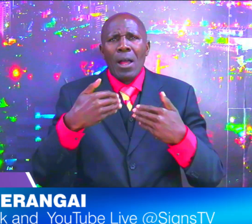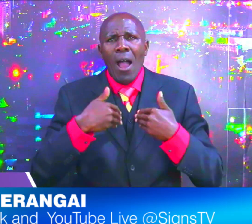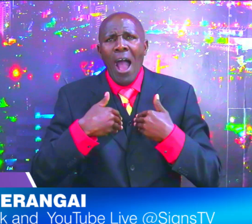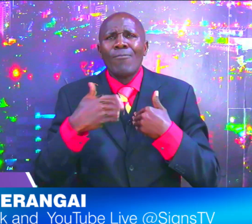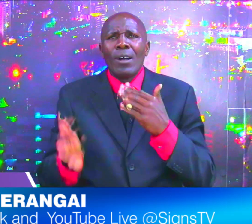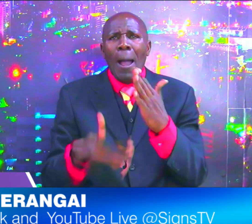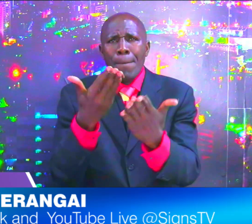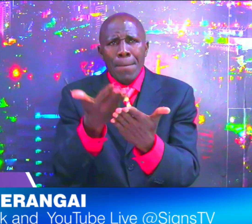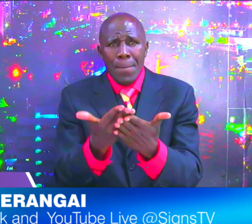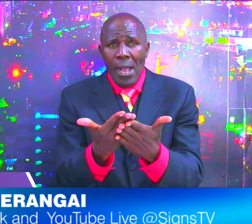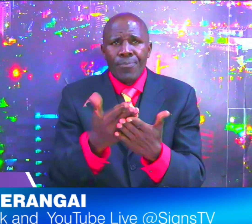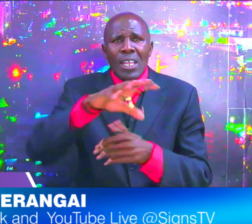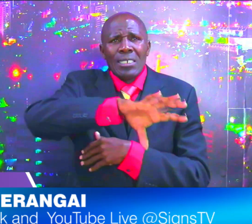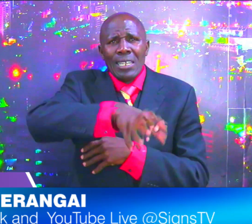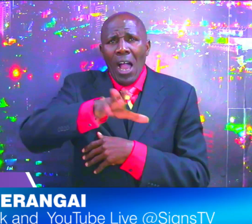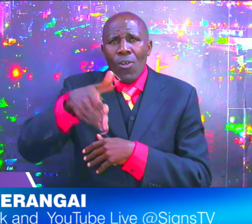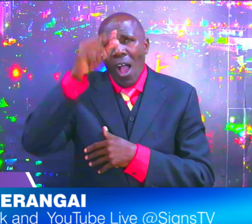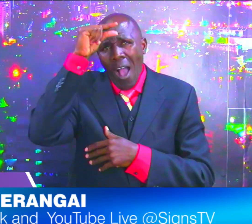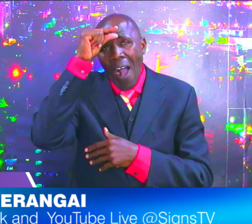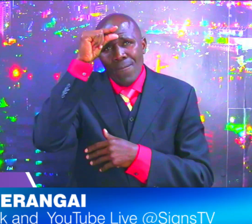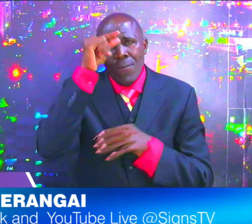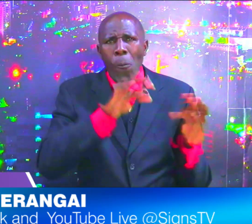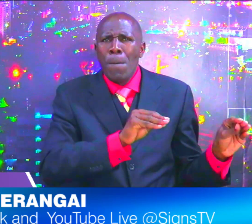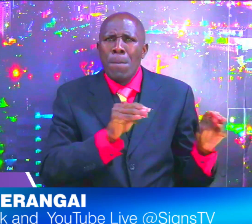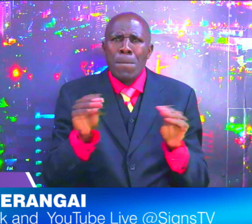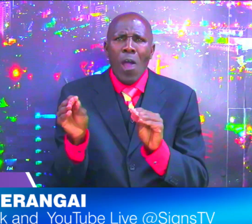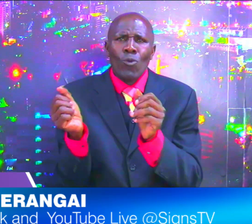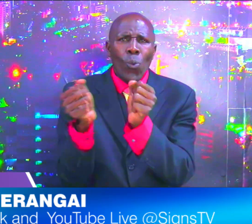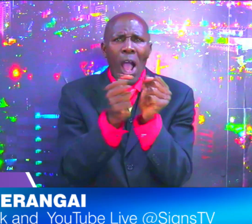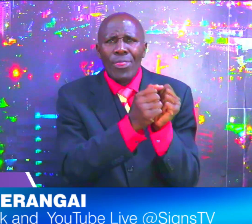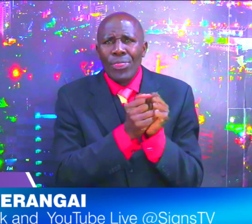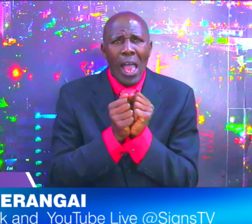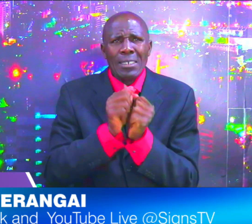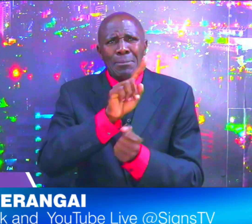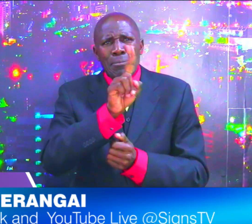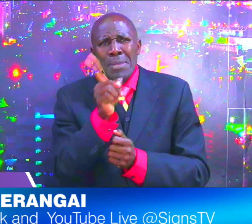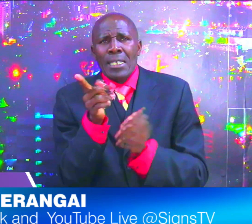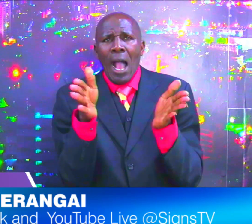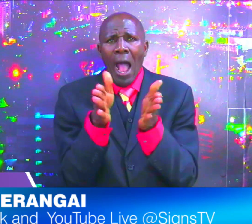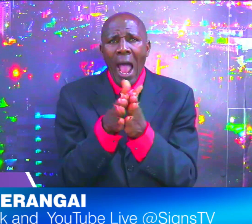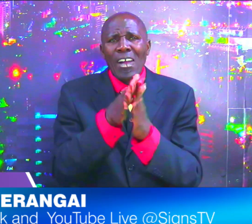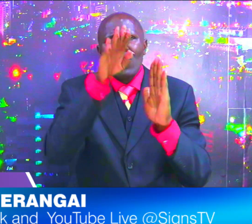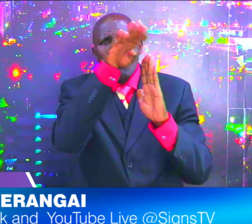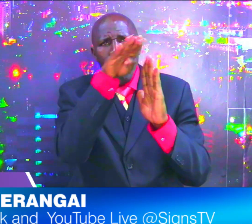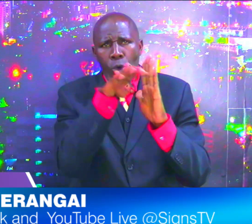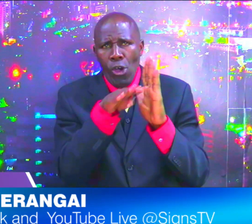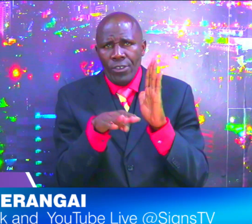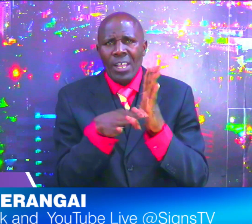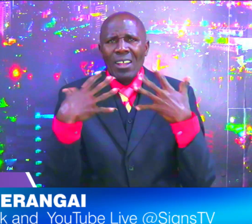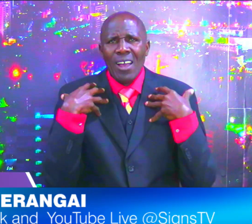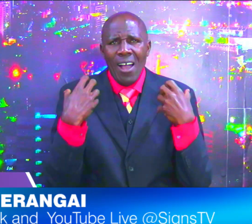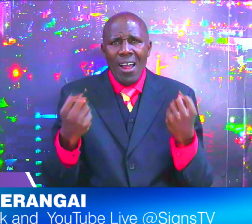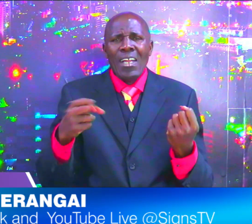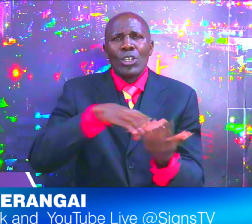in Embu have petitioned the county government to move with speed and address the health